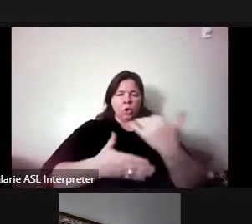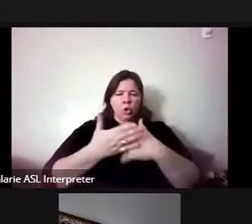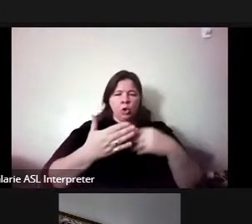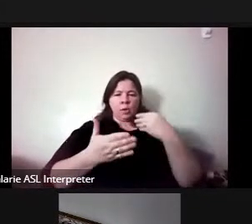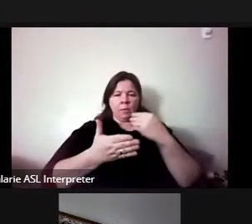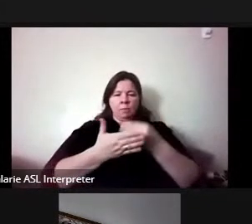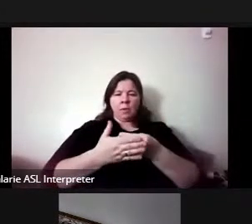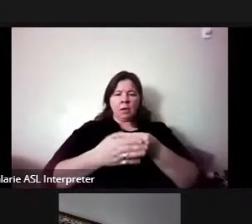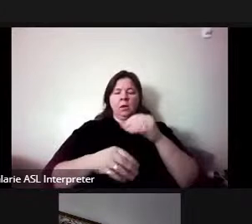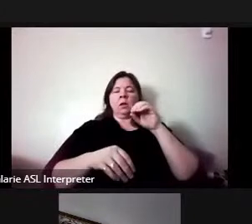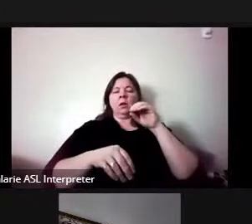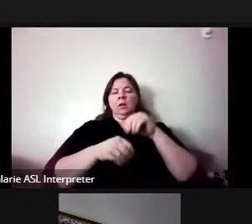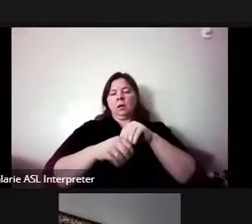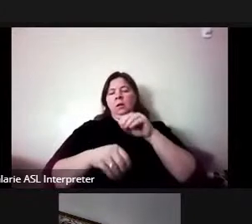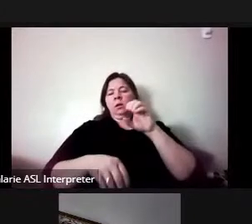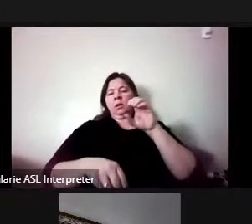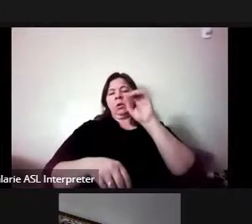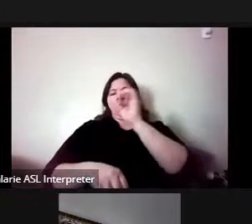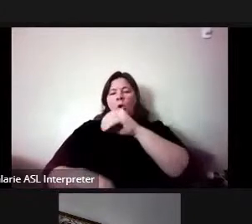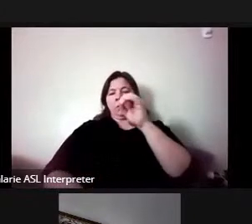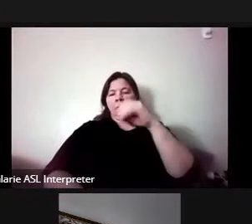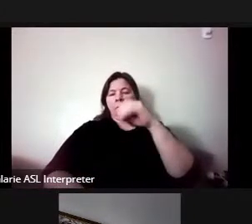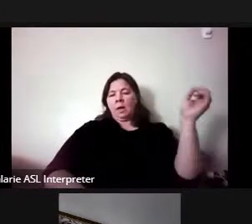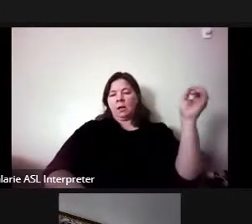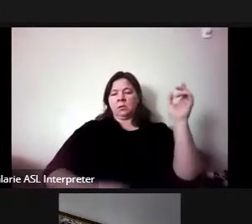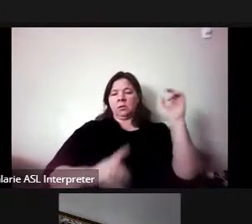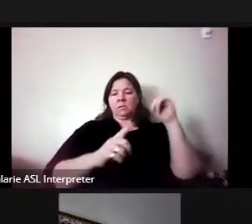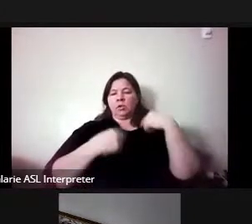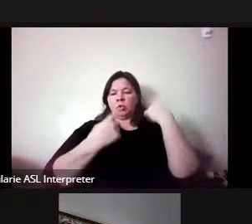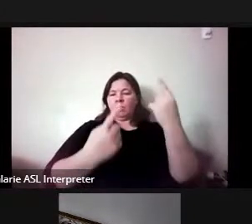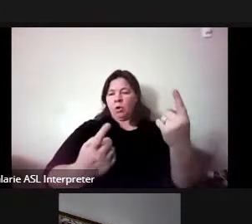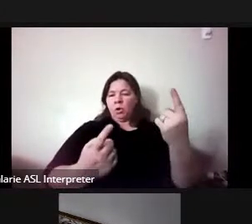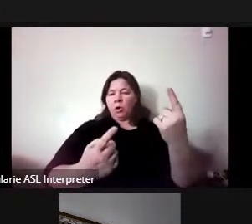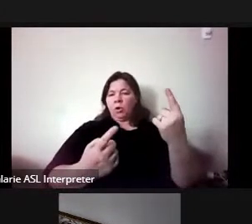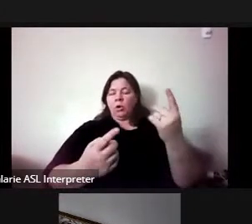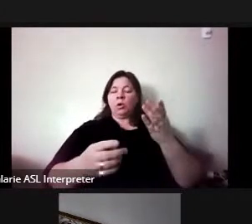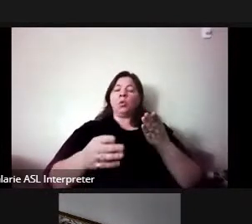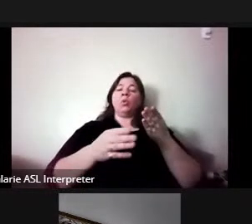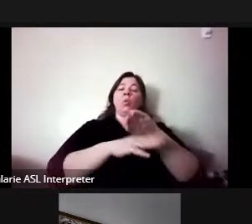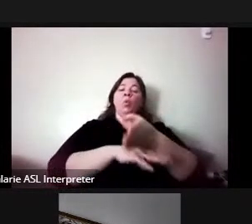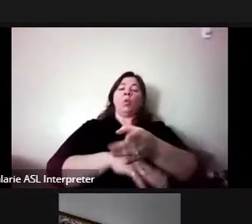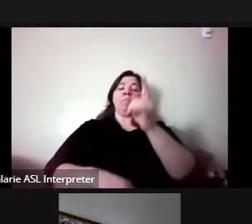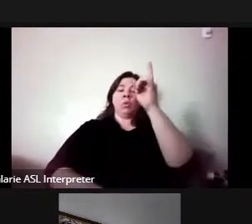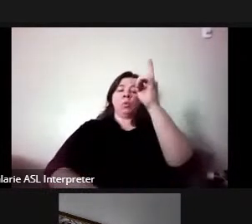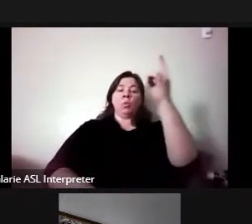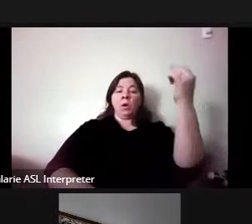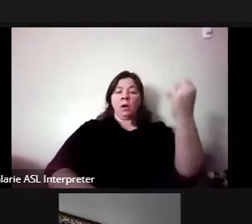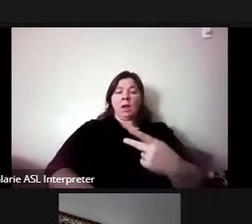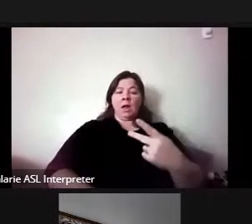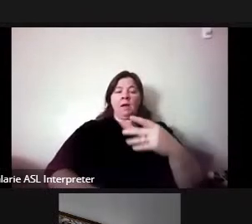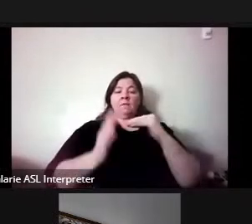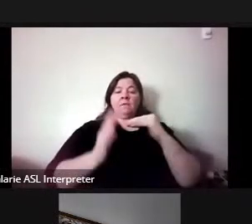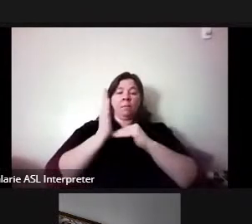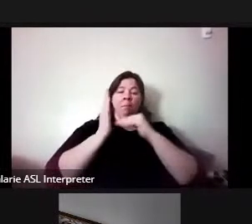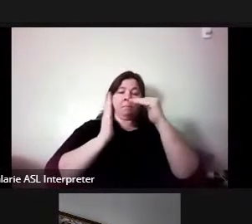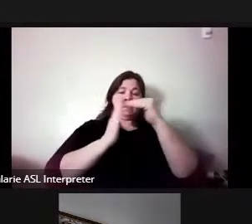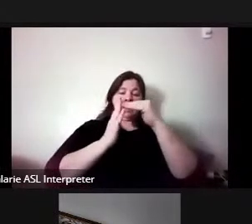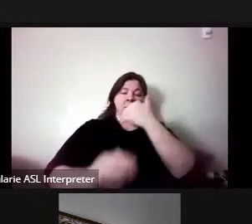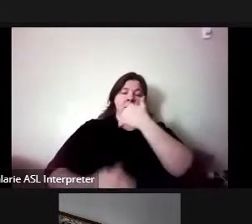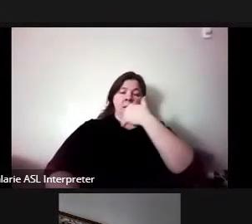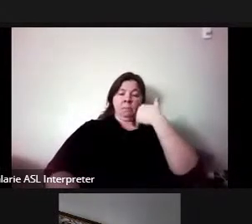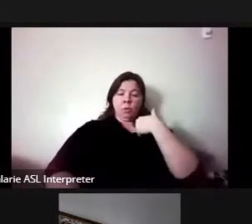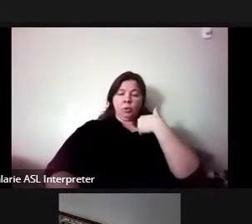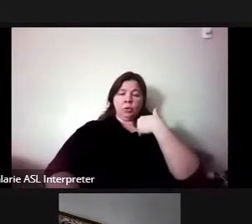in Onpassive so far. And for us to be at over 500,000 members with nobody earning